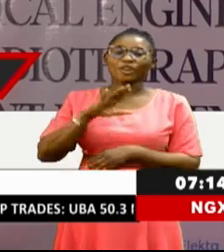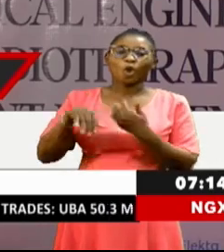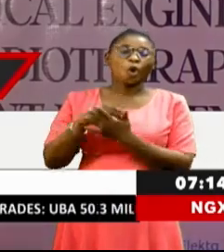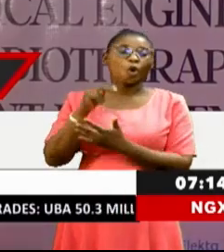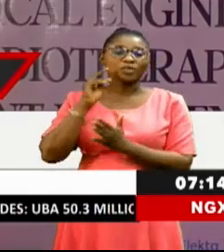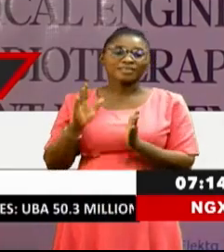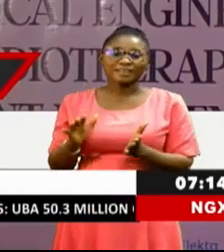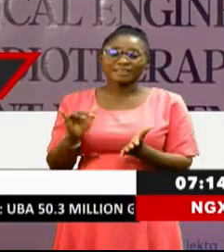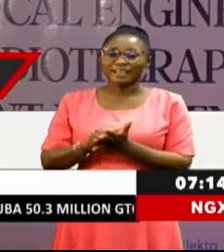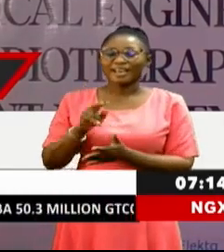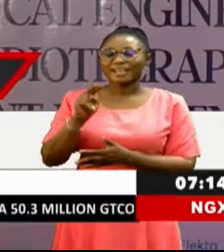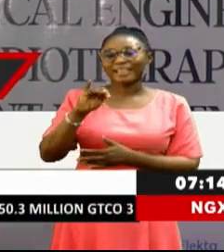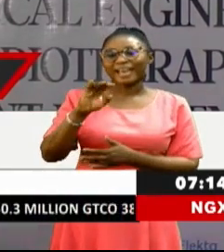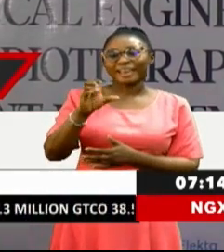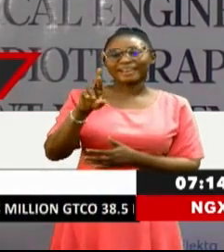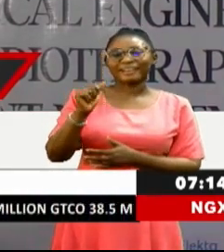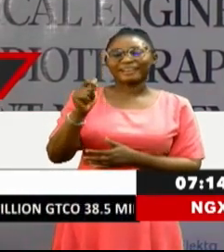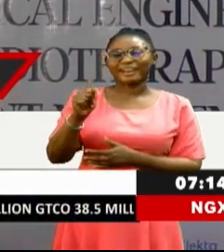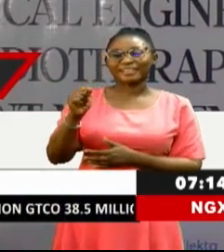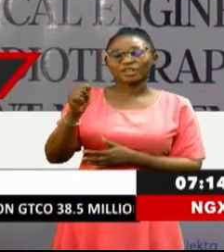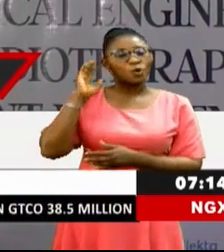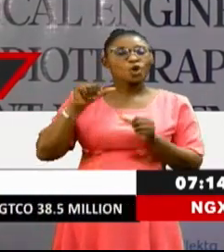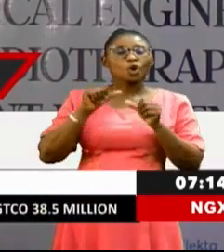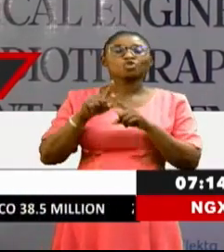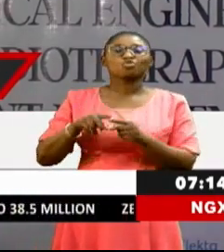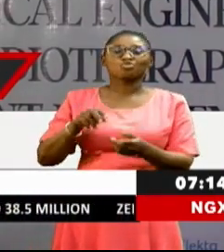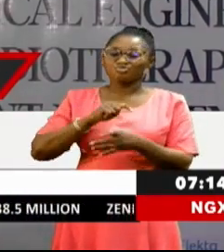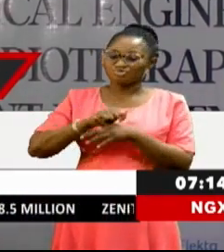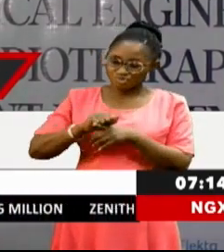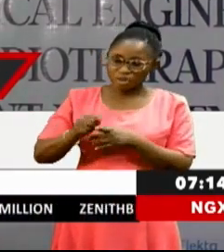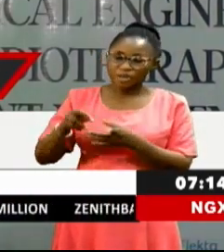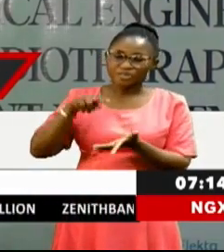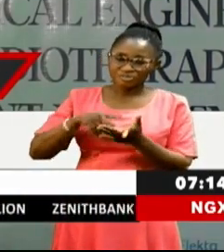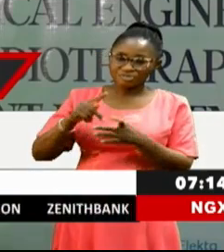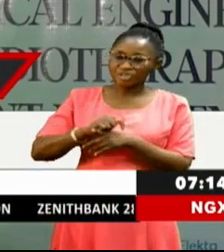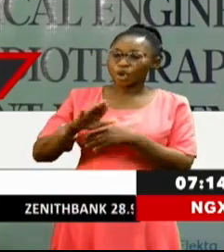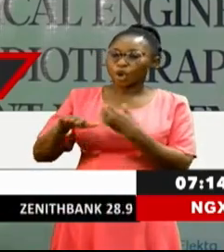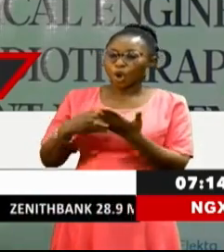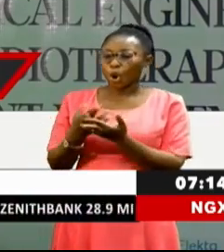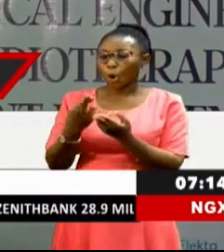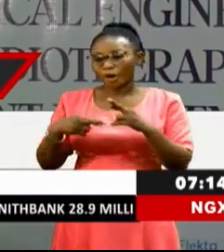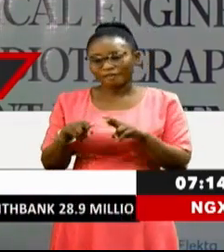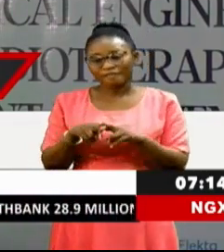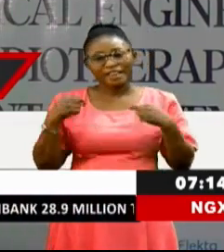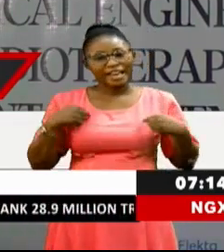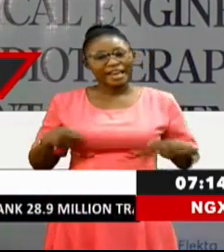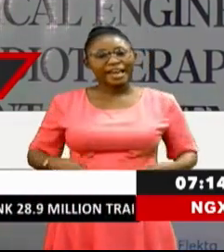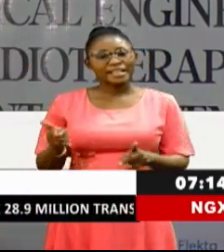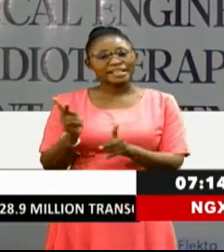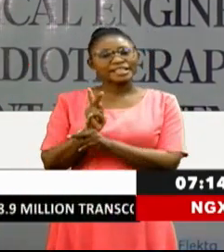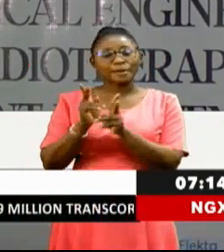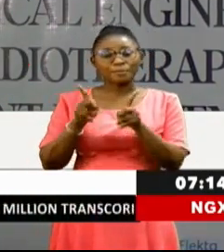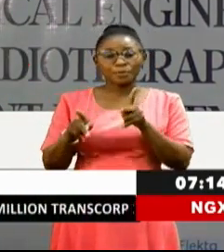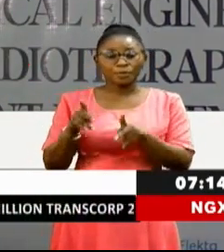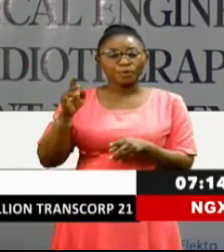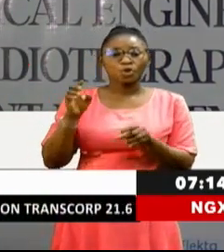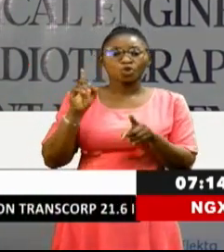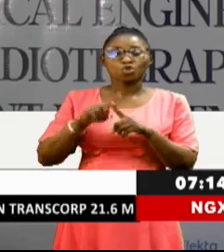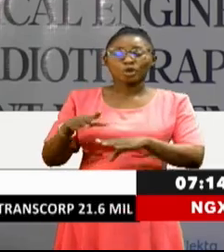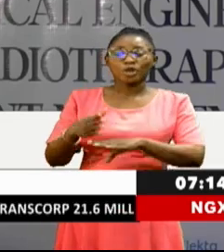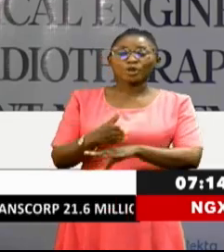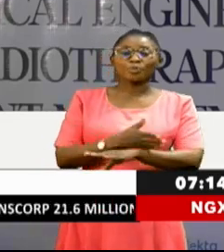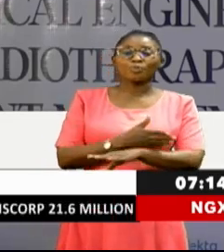that NICRAT will continue to train and retrain all relevant healthcare personnel with a view to